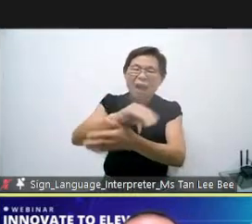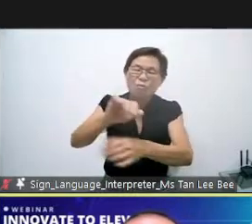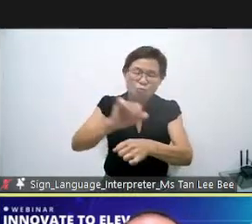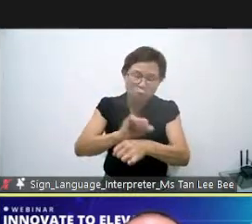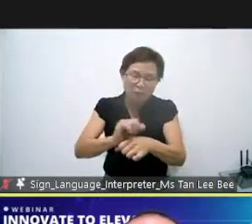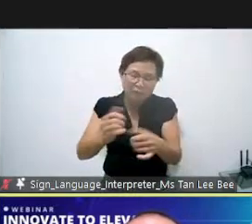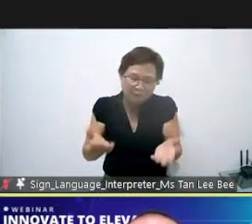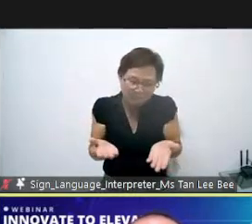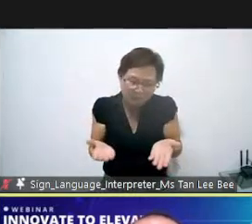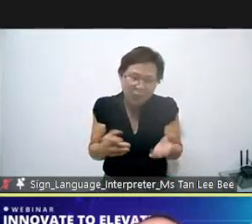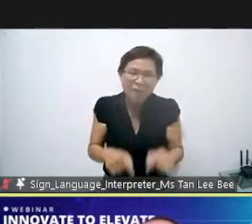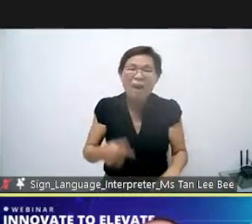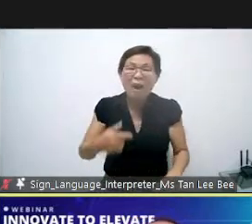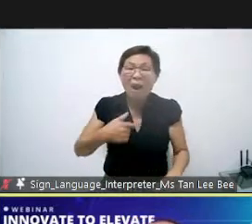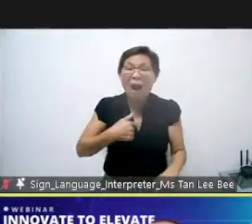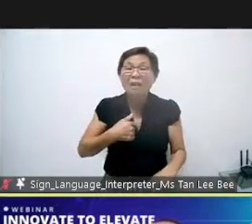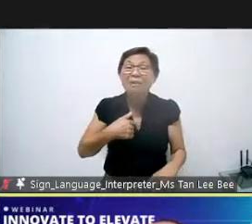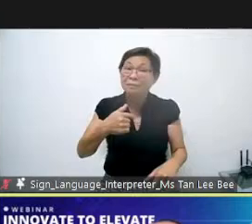I have been a